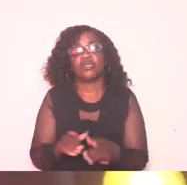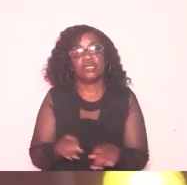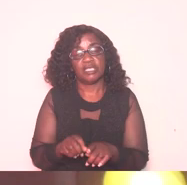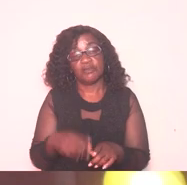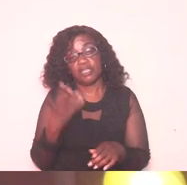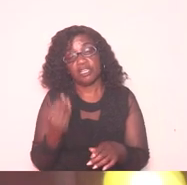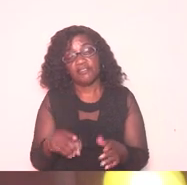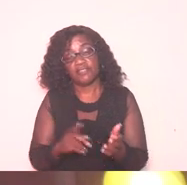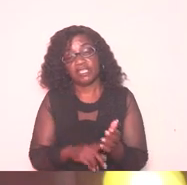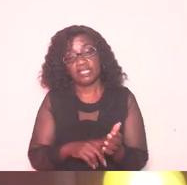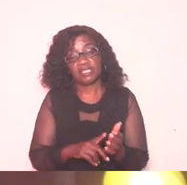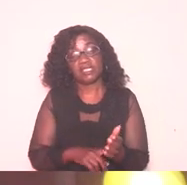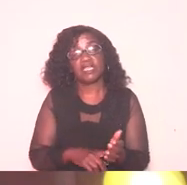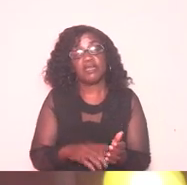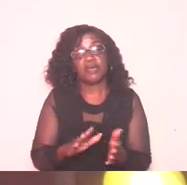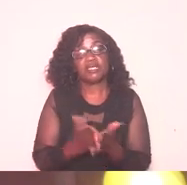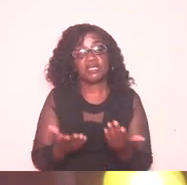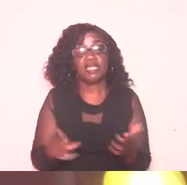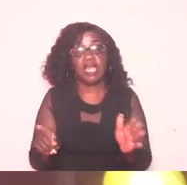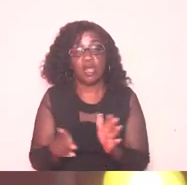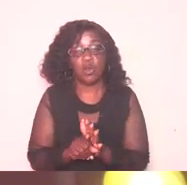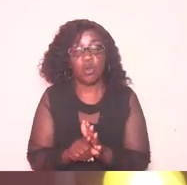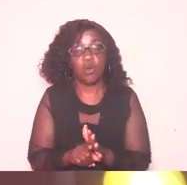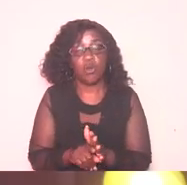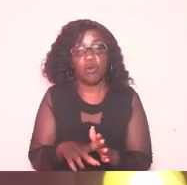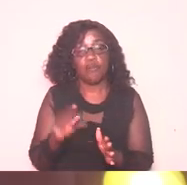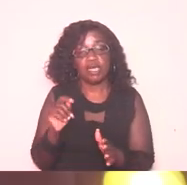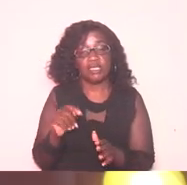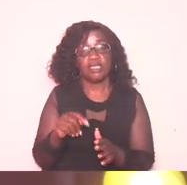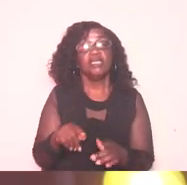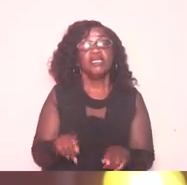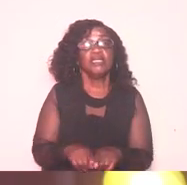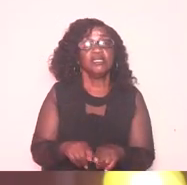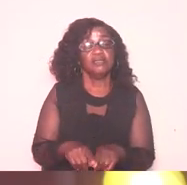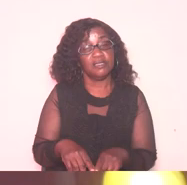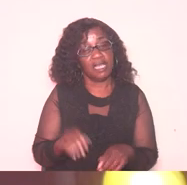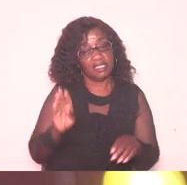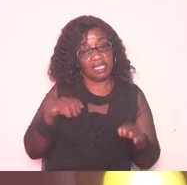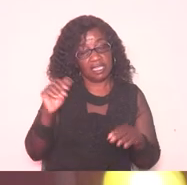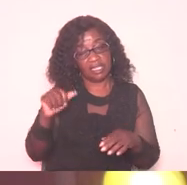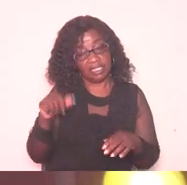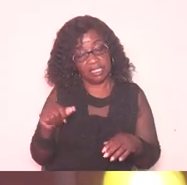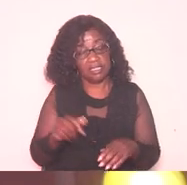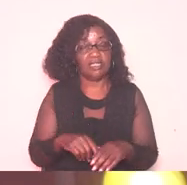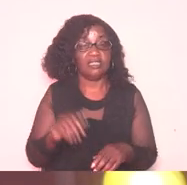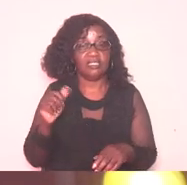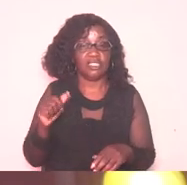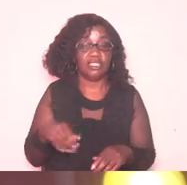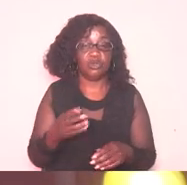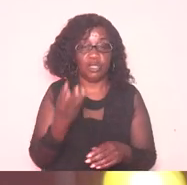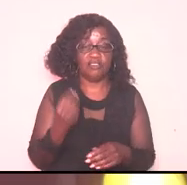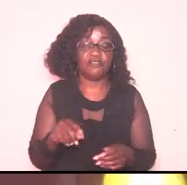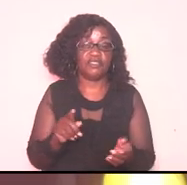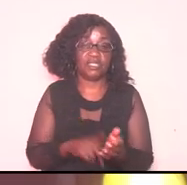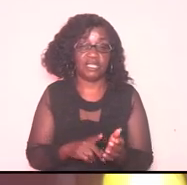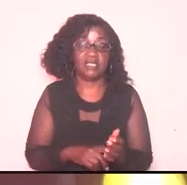without without the like legal consent of that particular person, right? But you claim to have that person has consent simply because the legal system says so. The legal